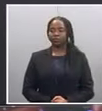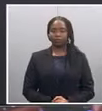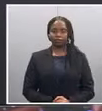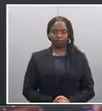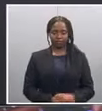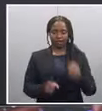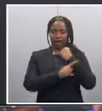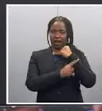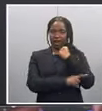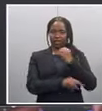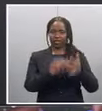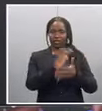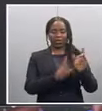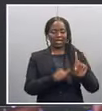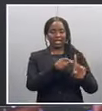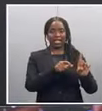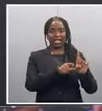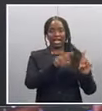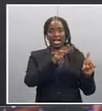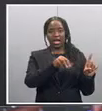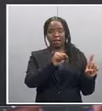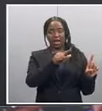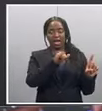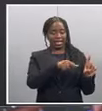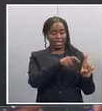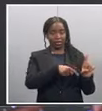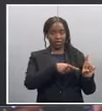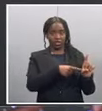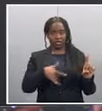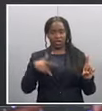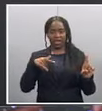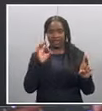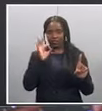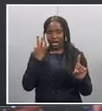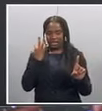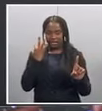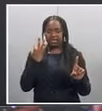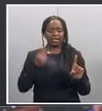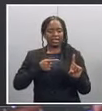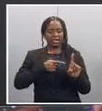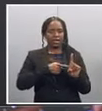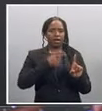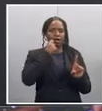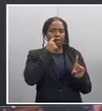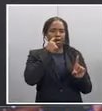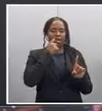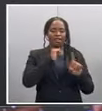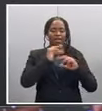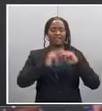And finally, a Malian refugee living in France has been hailed a hero after rescuing a child hanging from the ledge